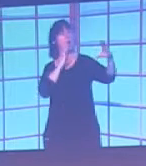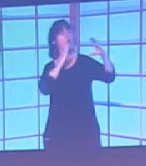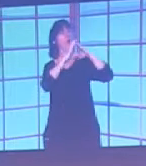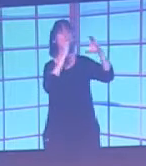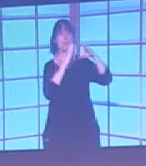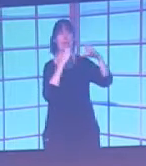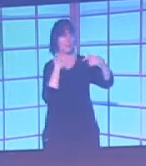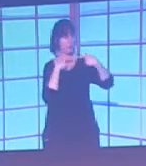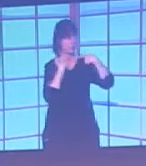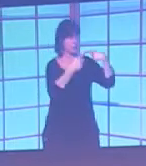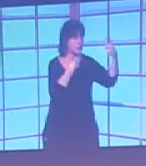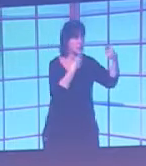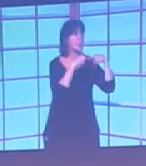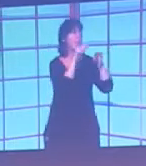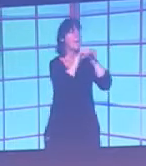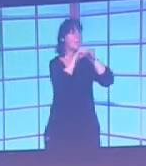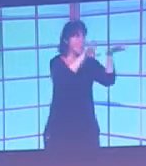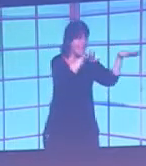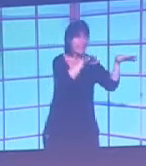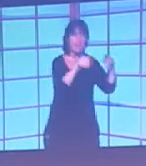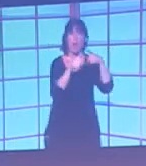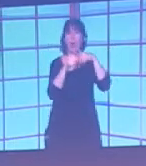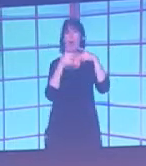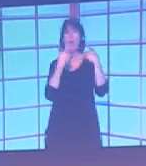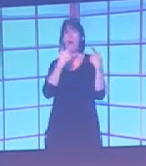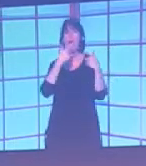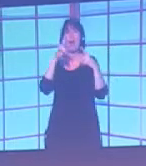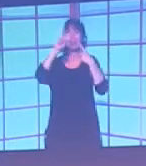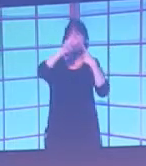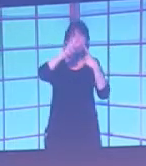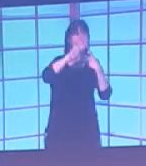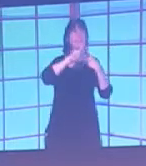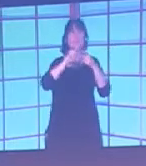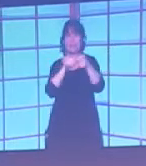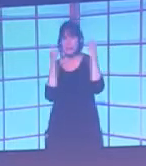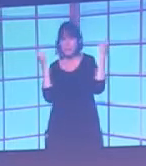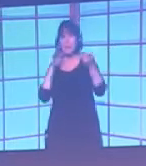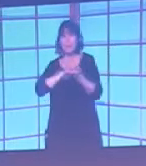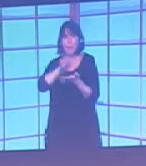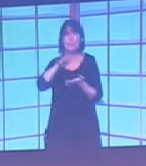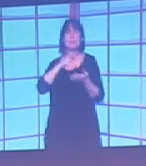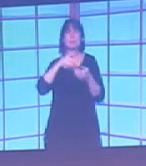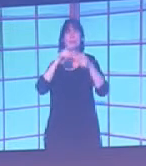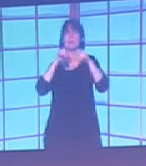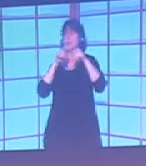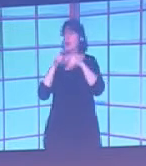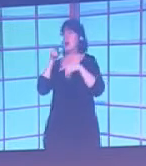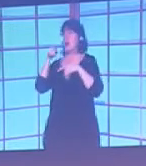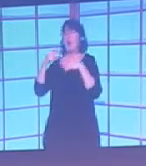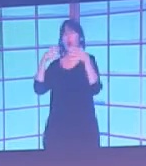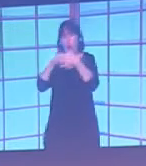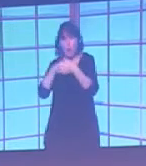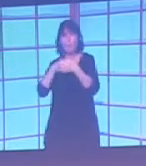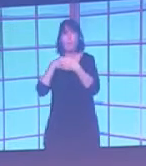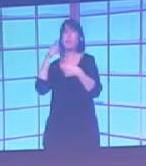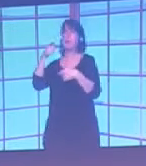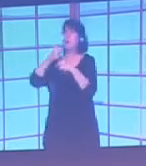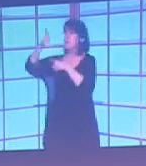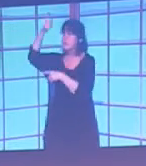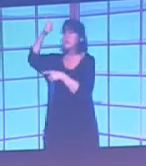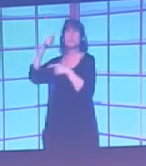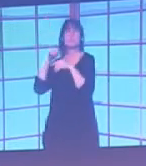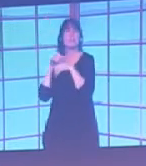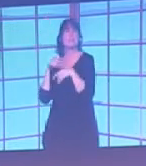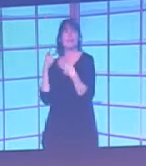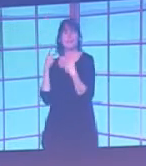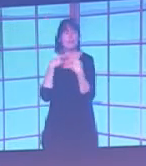media partners, political partners, national governing bodies, sporting partners, and with clubs, you know, going out to visit clubs and